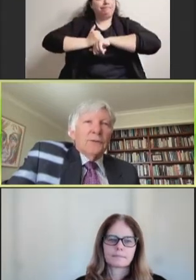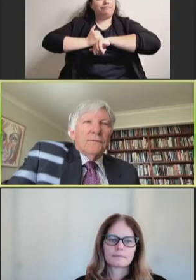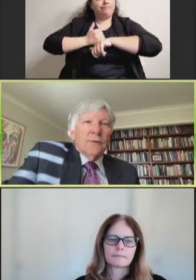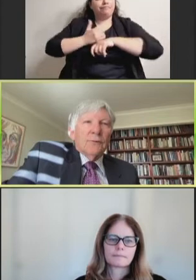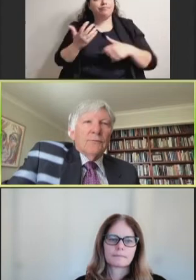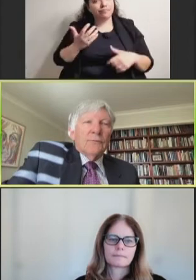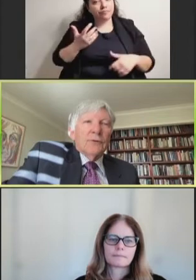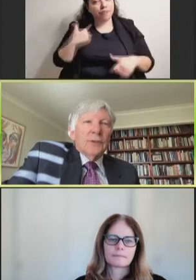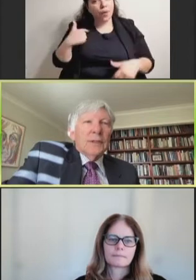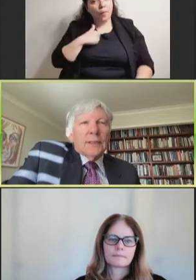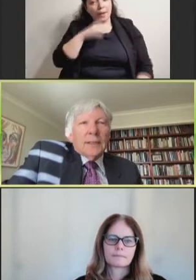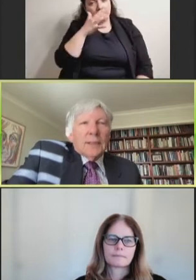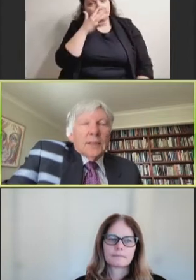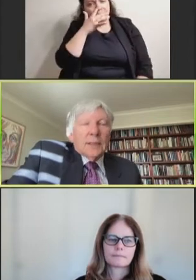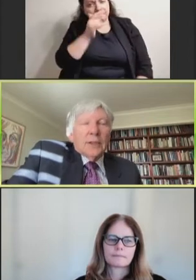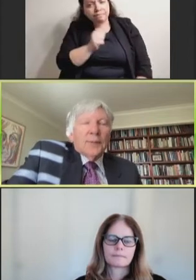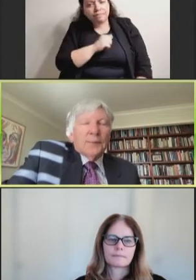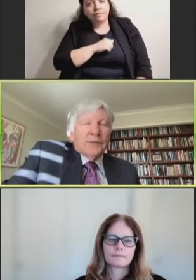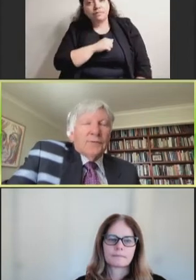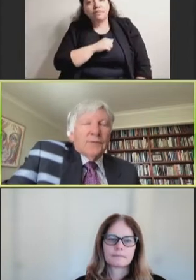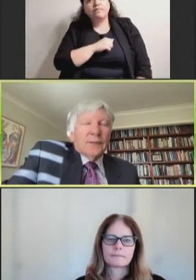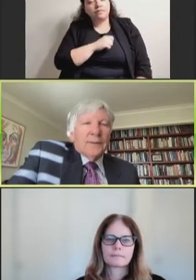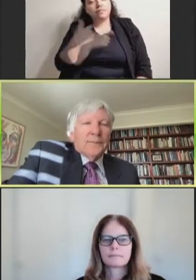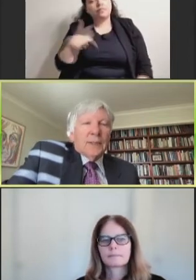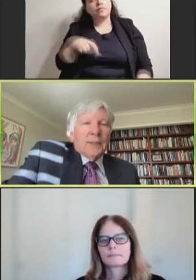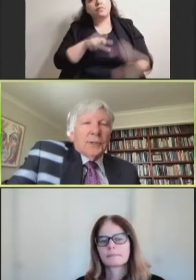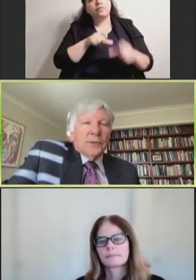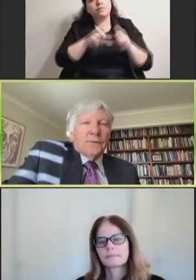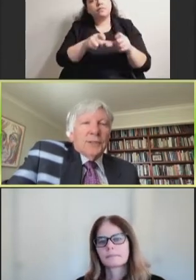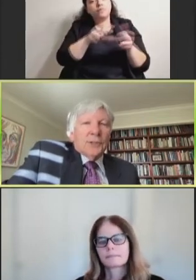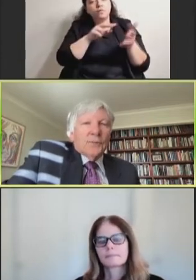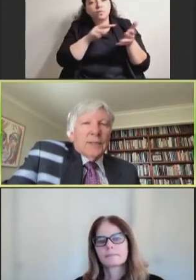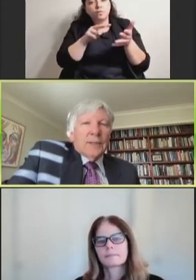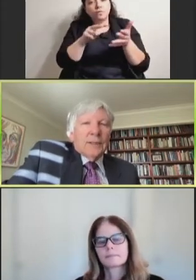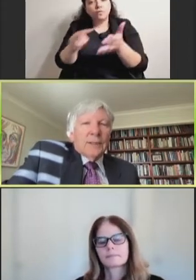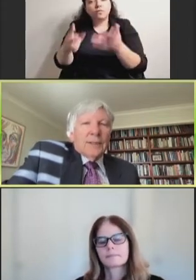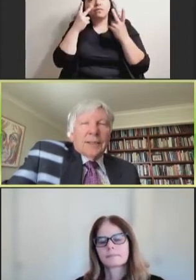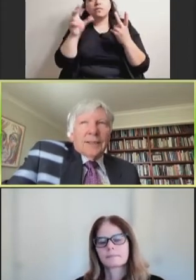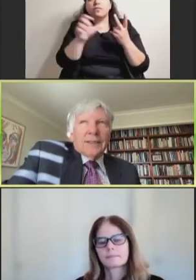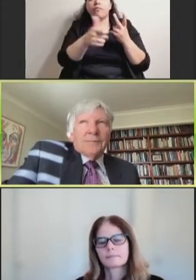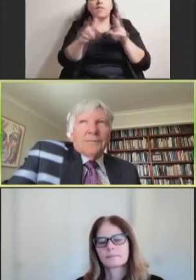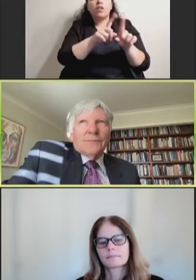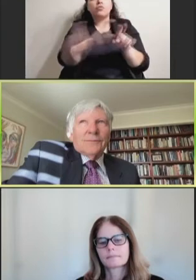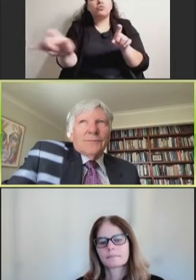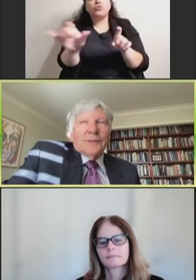this forward with other people's surveys as well,